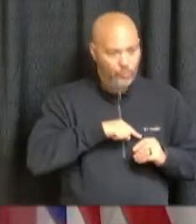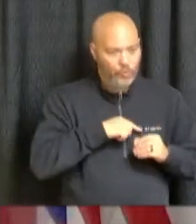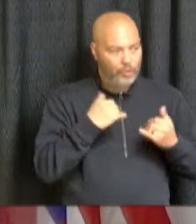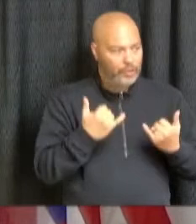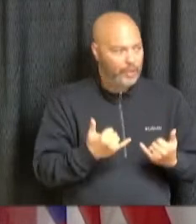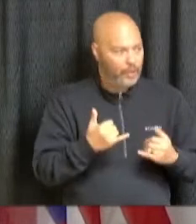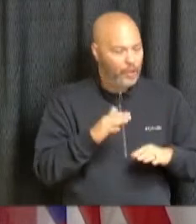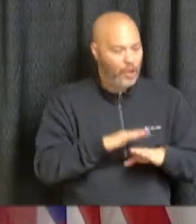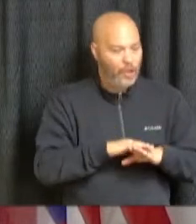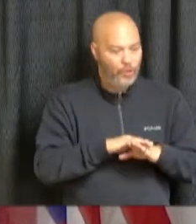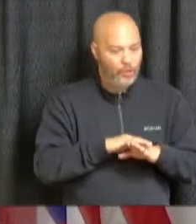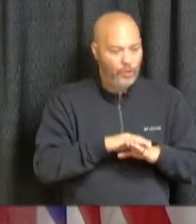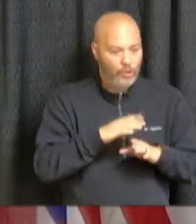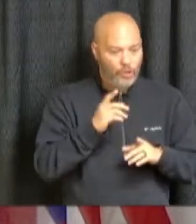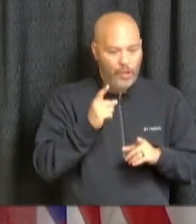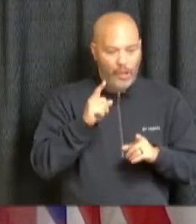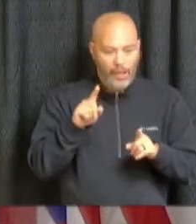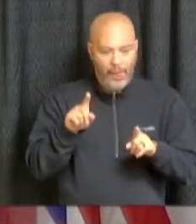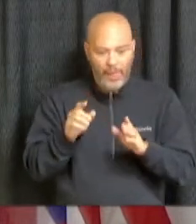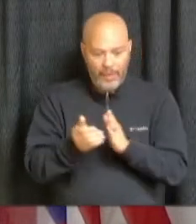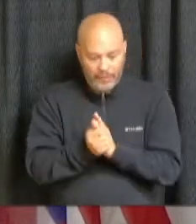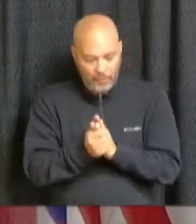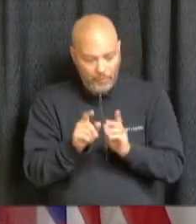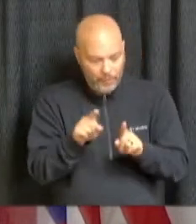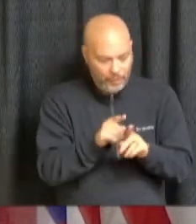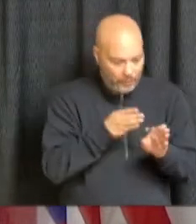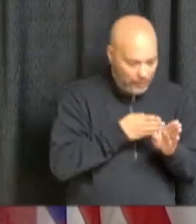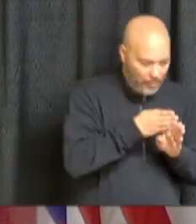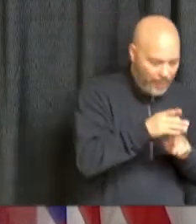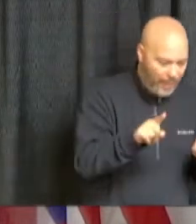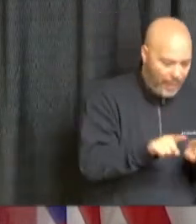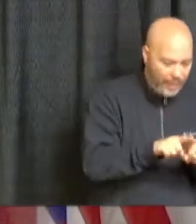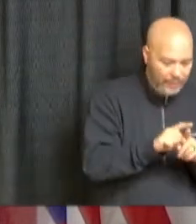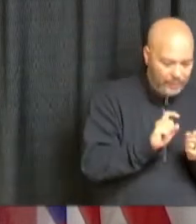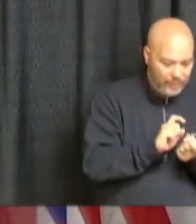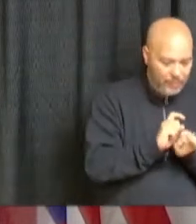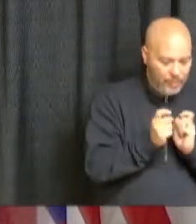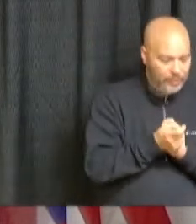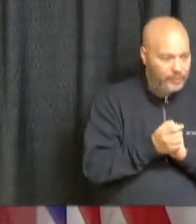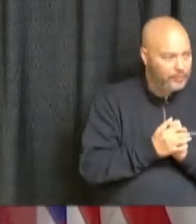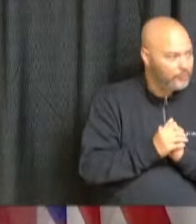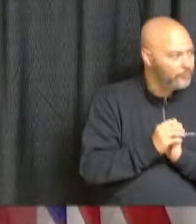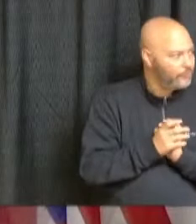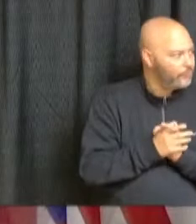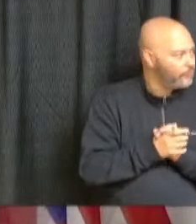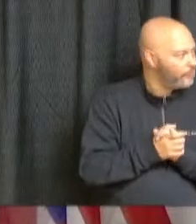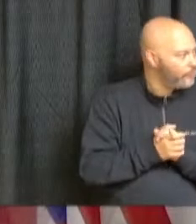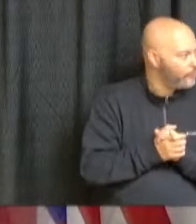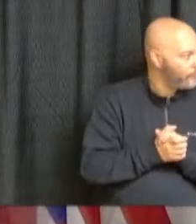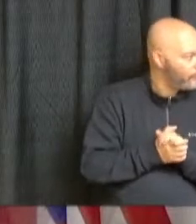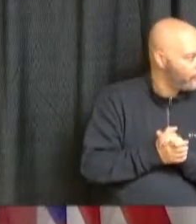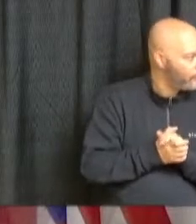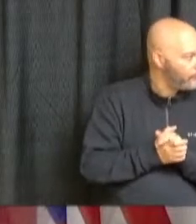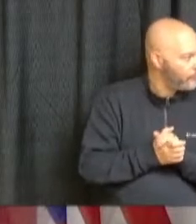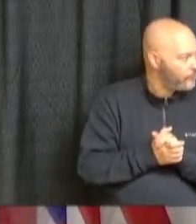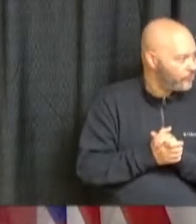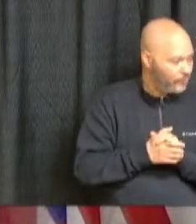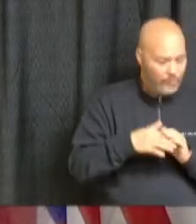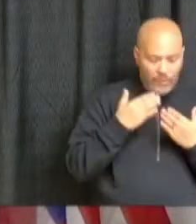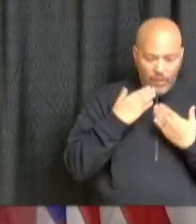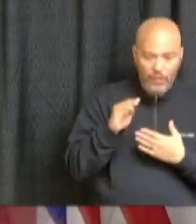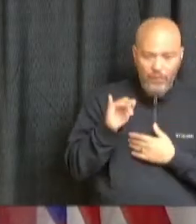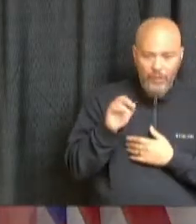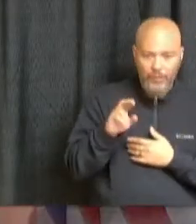now back on the resolution as amended. Councilperson Holloman, you're recognized. Thank you,